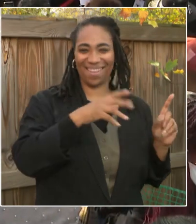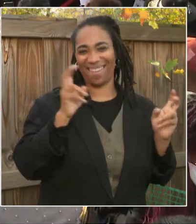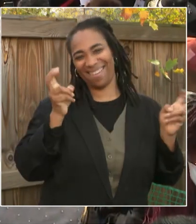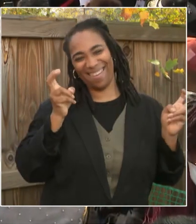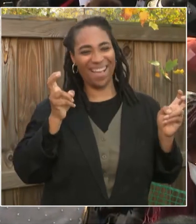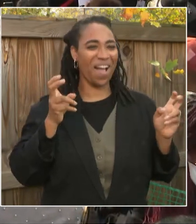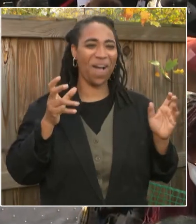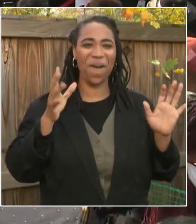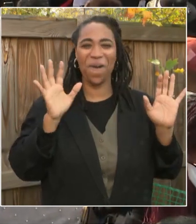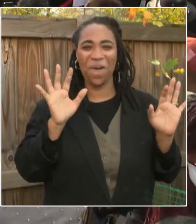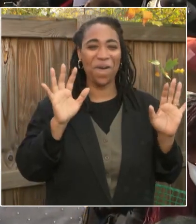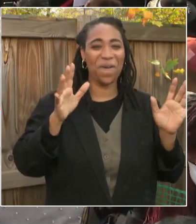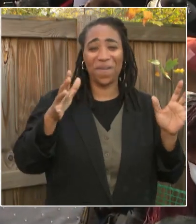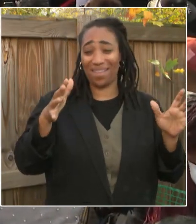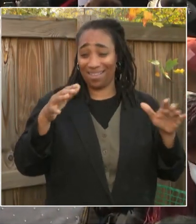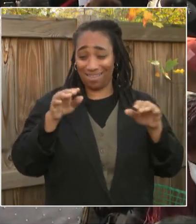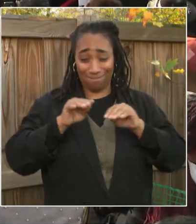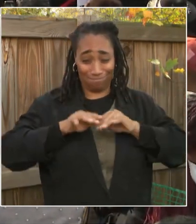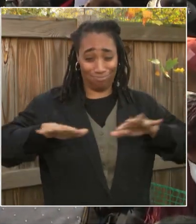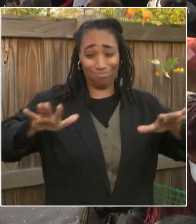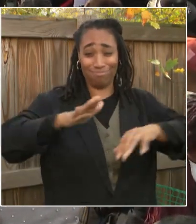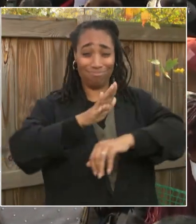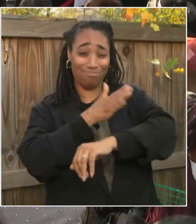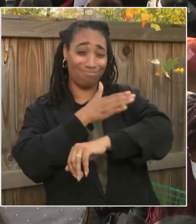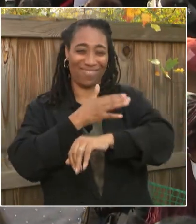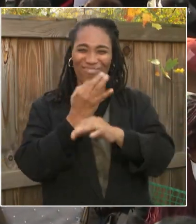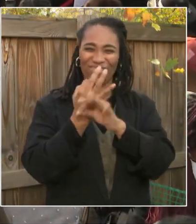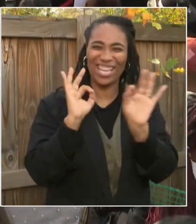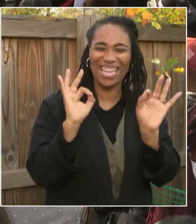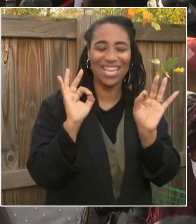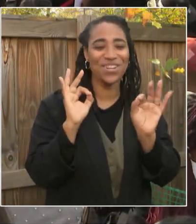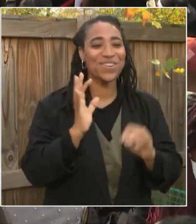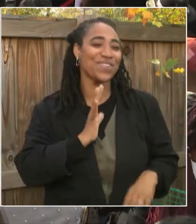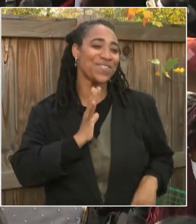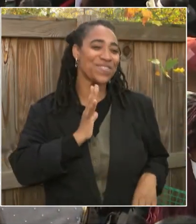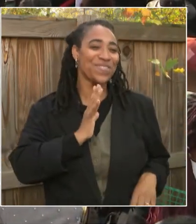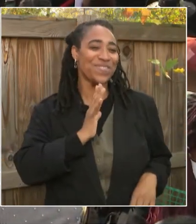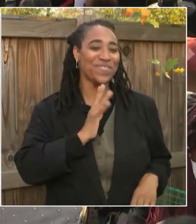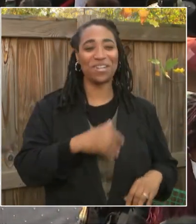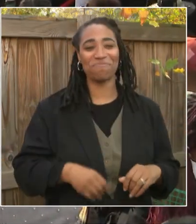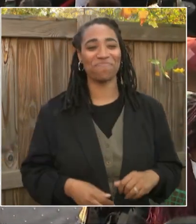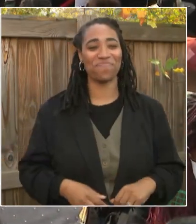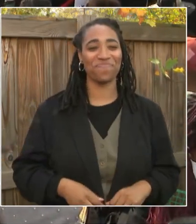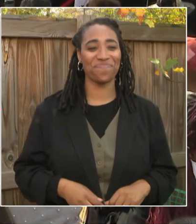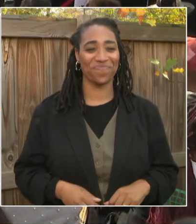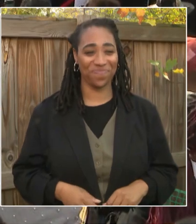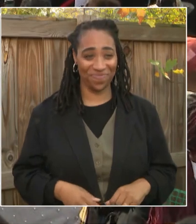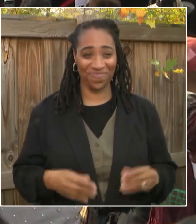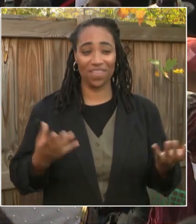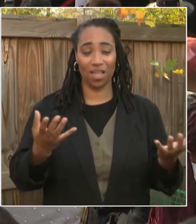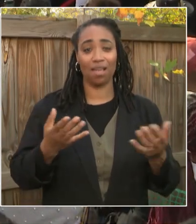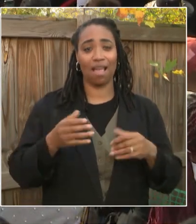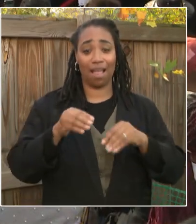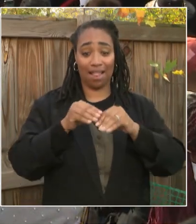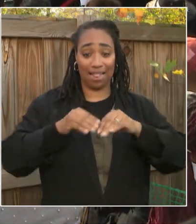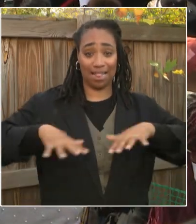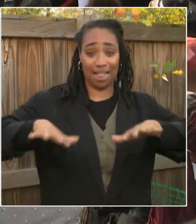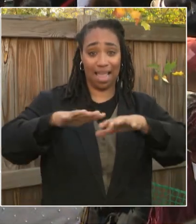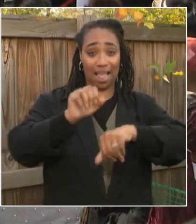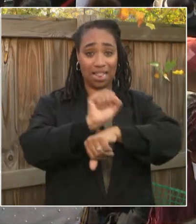is going to be sharing a land and labor acknowledgement on the day. Give her a hand as she comes right now.